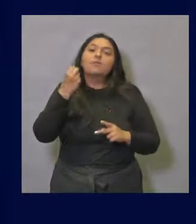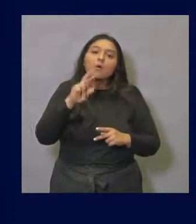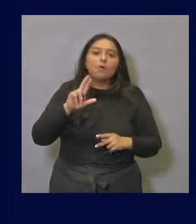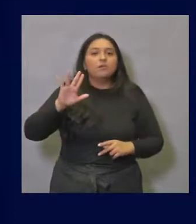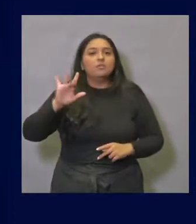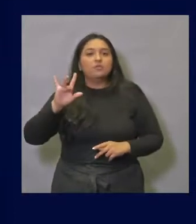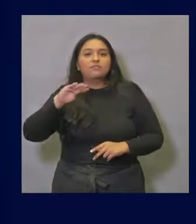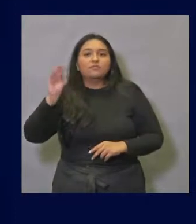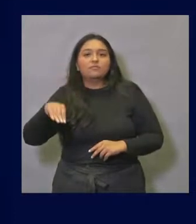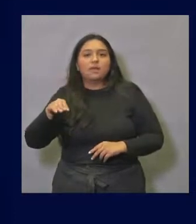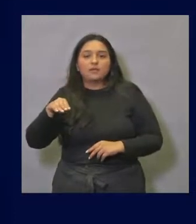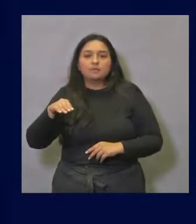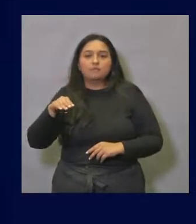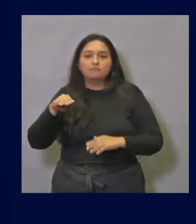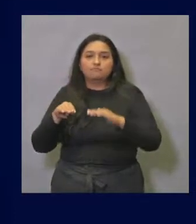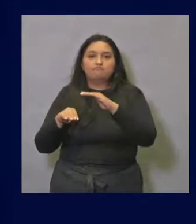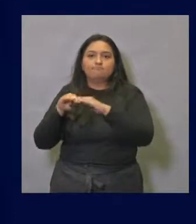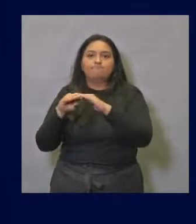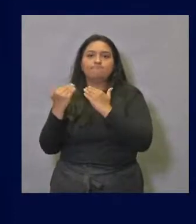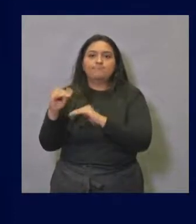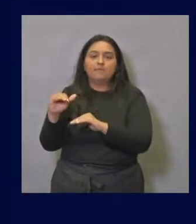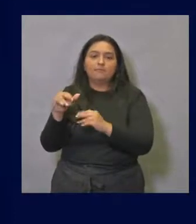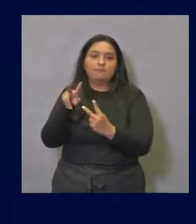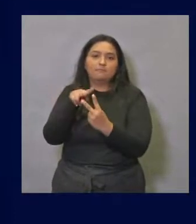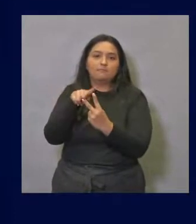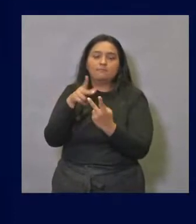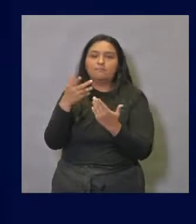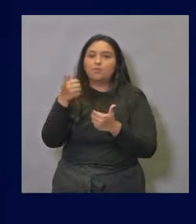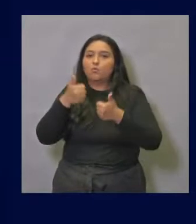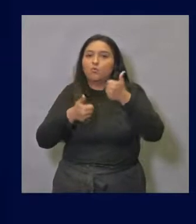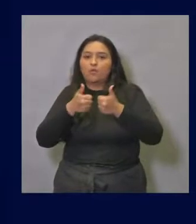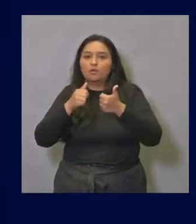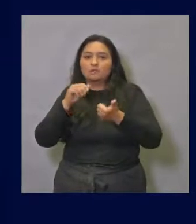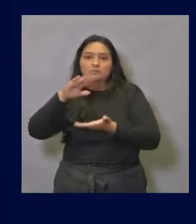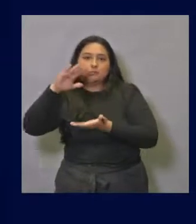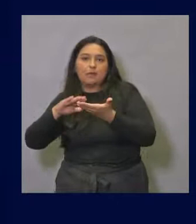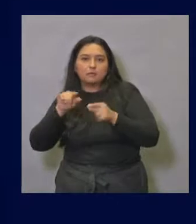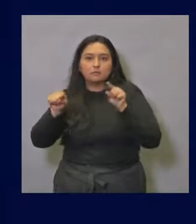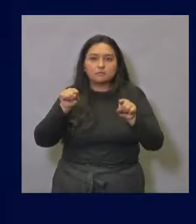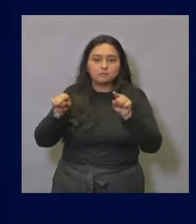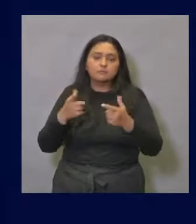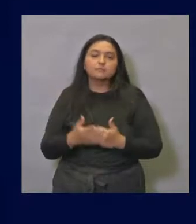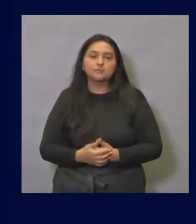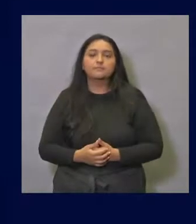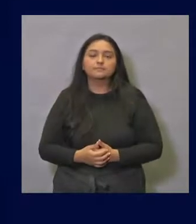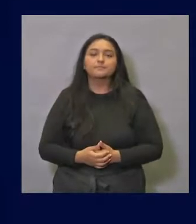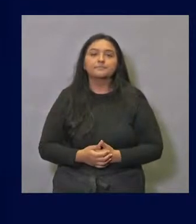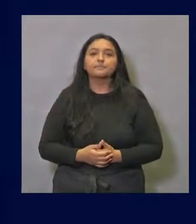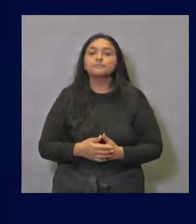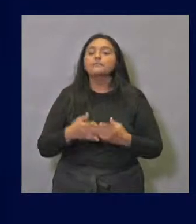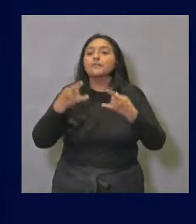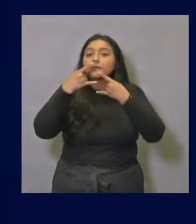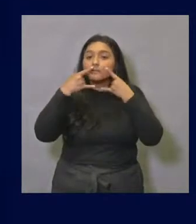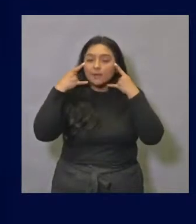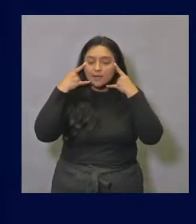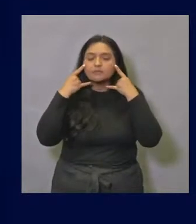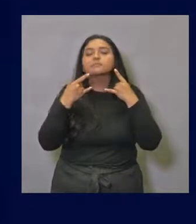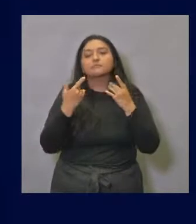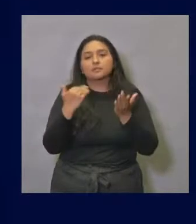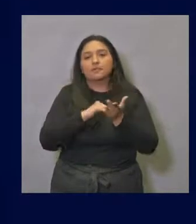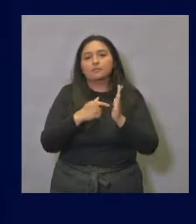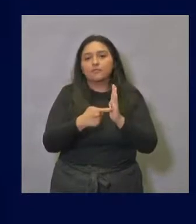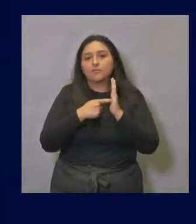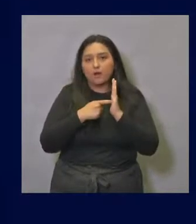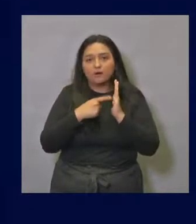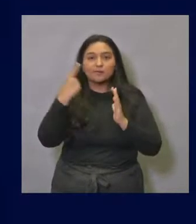capacity limit, whichever is less, wherever, if there's a capacity limit that exists. Masks, again, must be worn at all